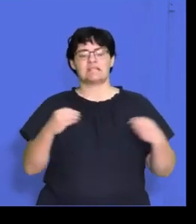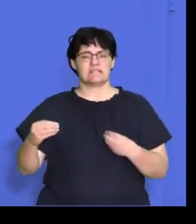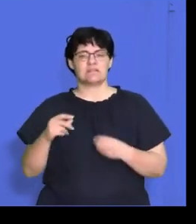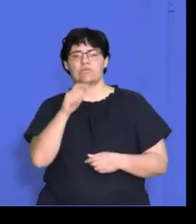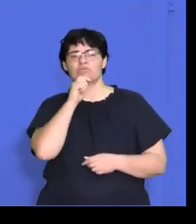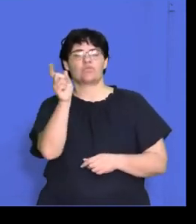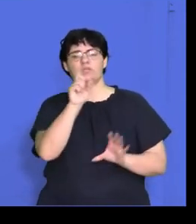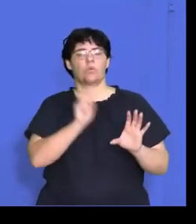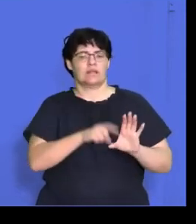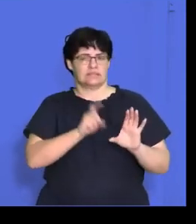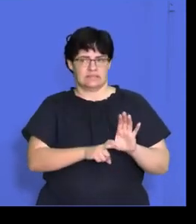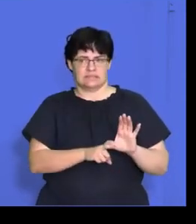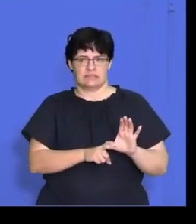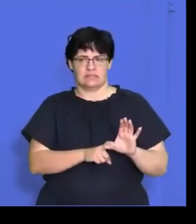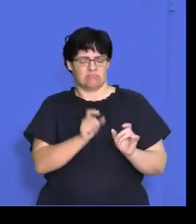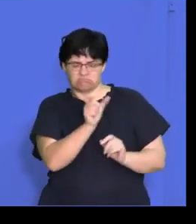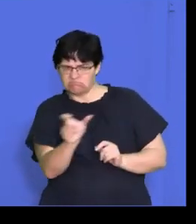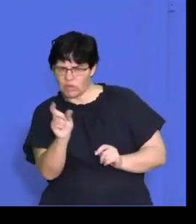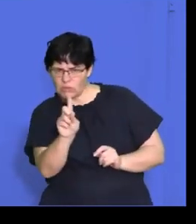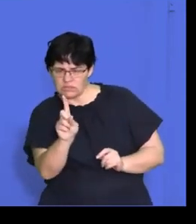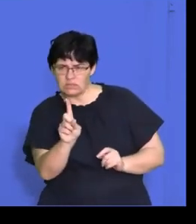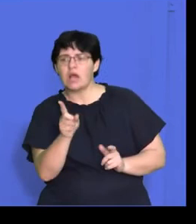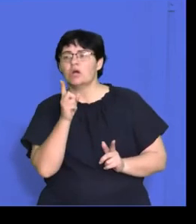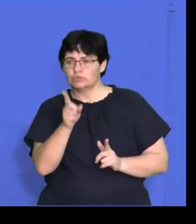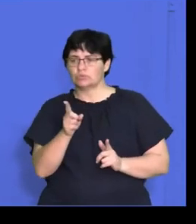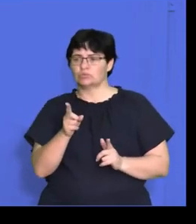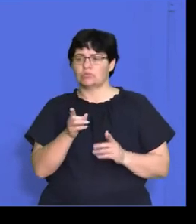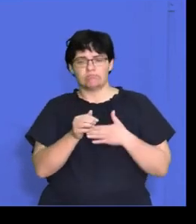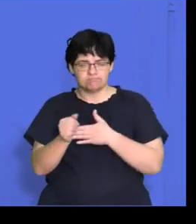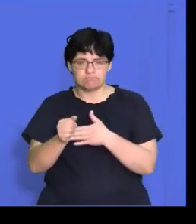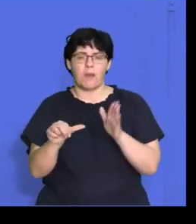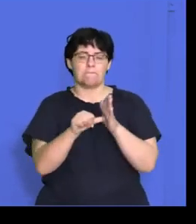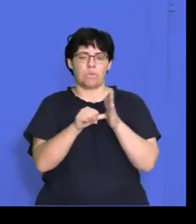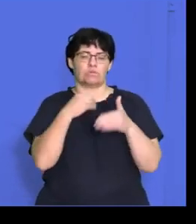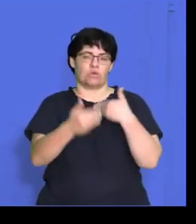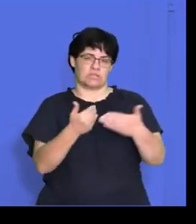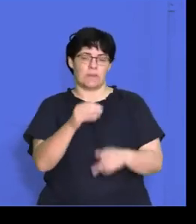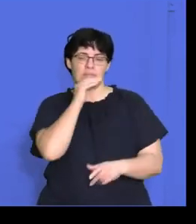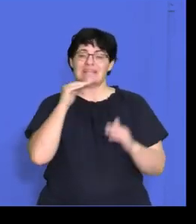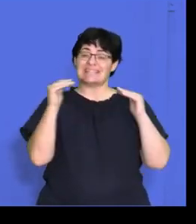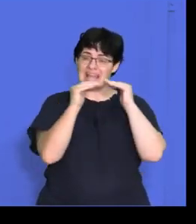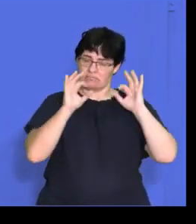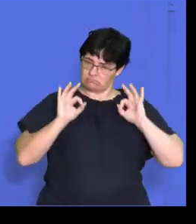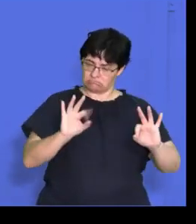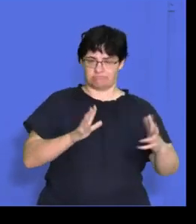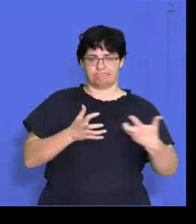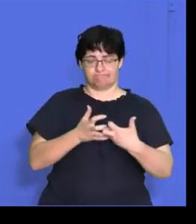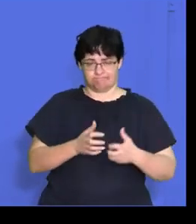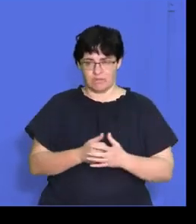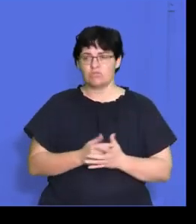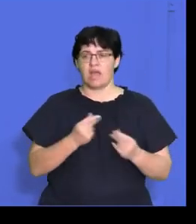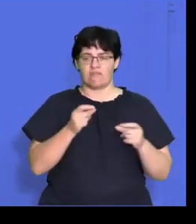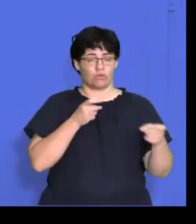quality to direct key processes so that correct quality standards are met so we've got